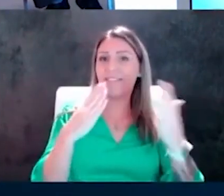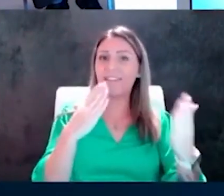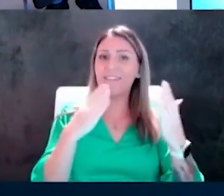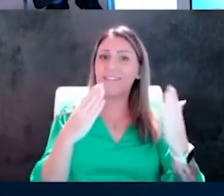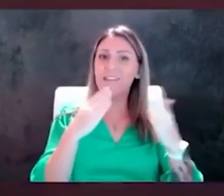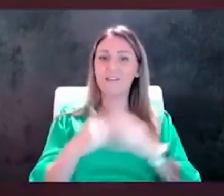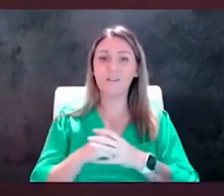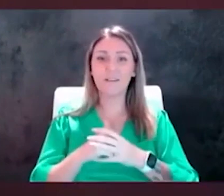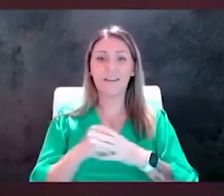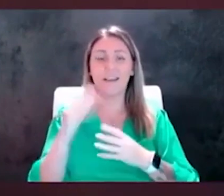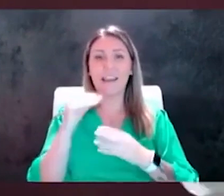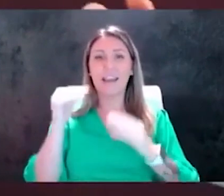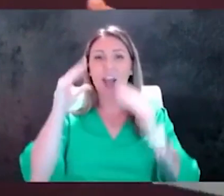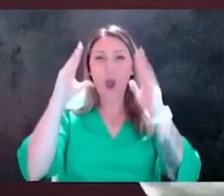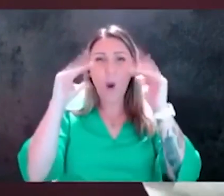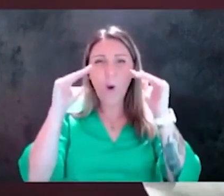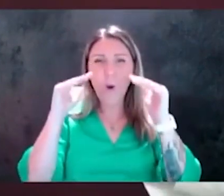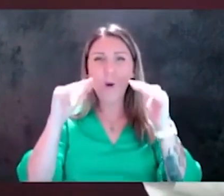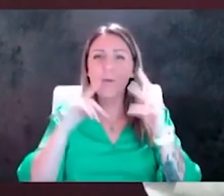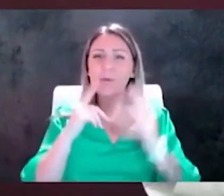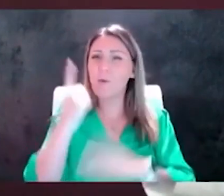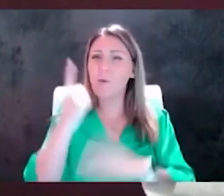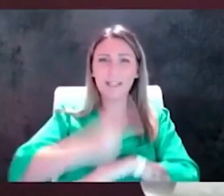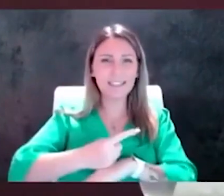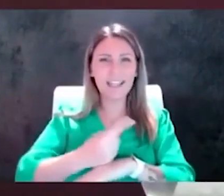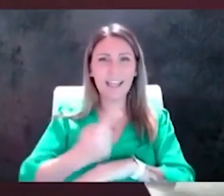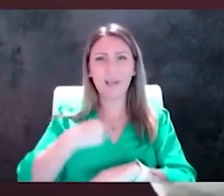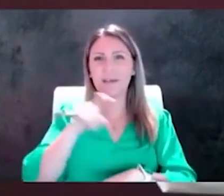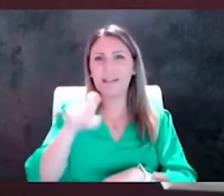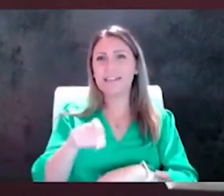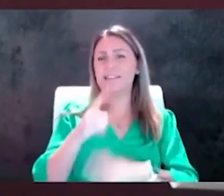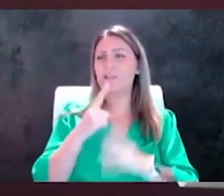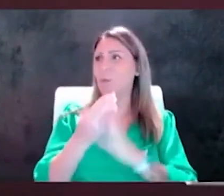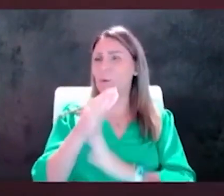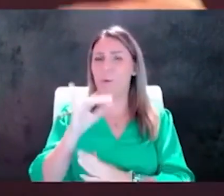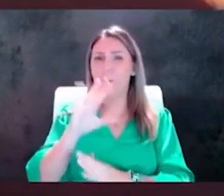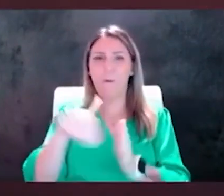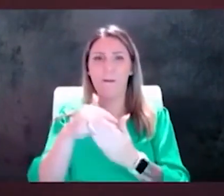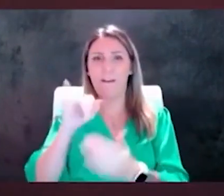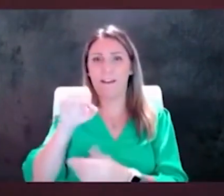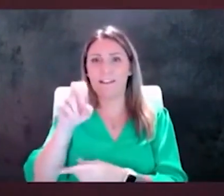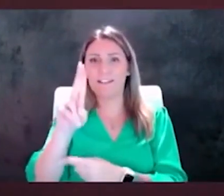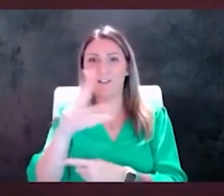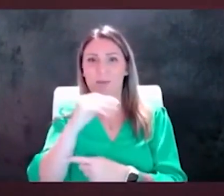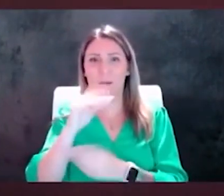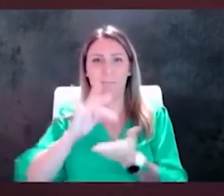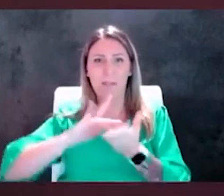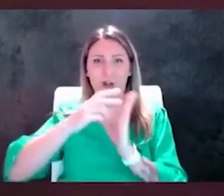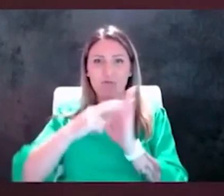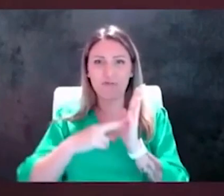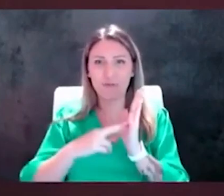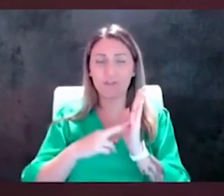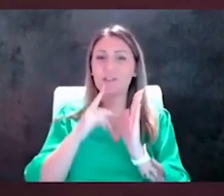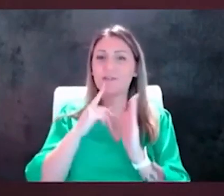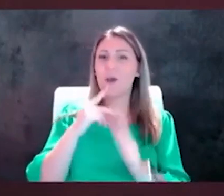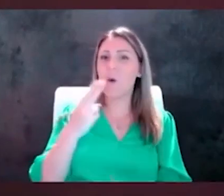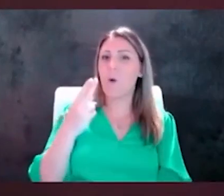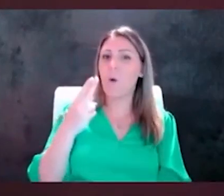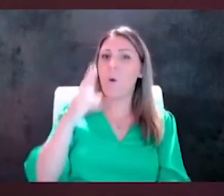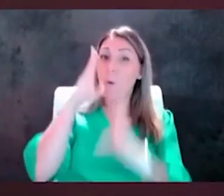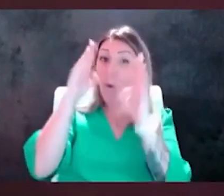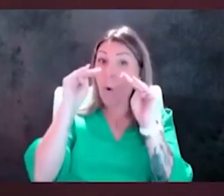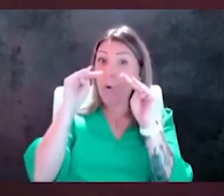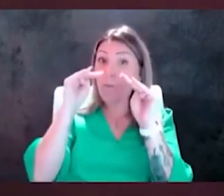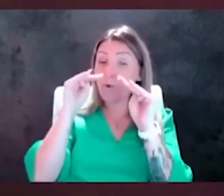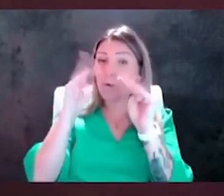hope. Another one. You know, one of these days we're going to have to go through all my ICU and all my medical rules. But another one is that hope brings hope, because